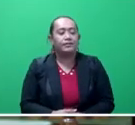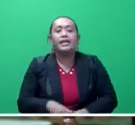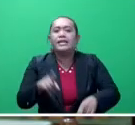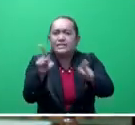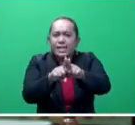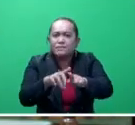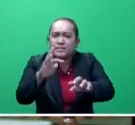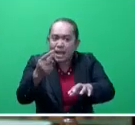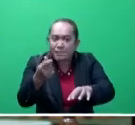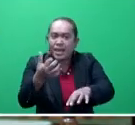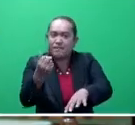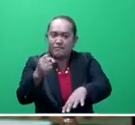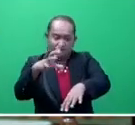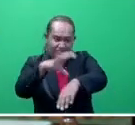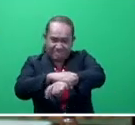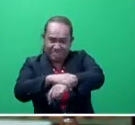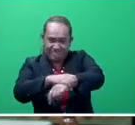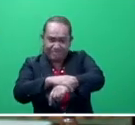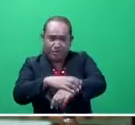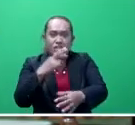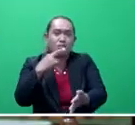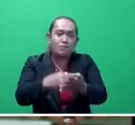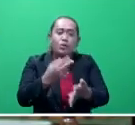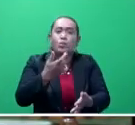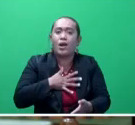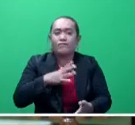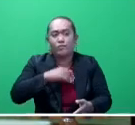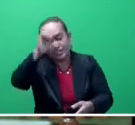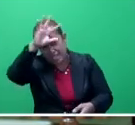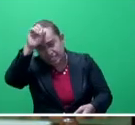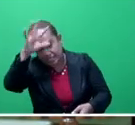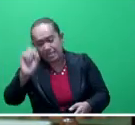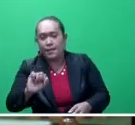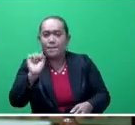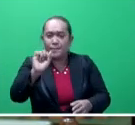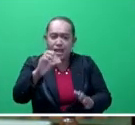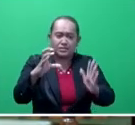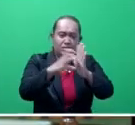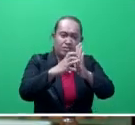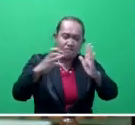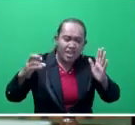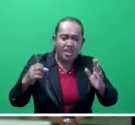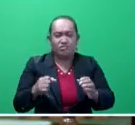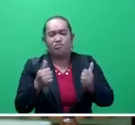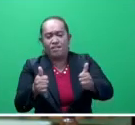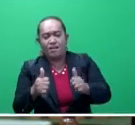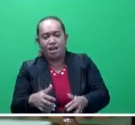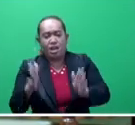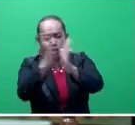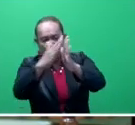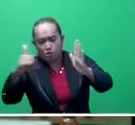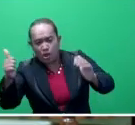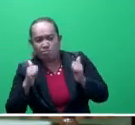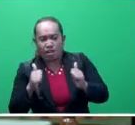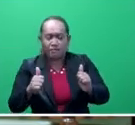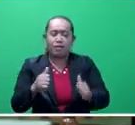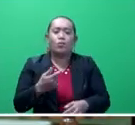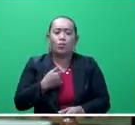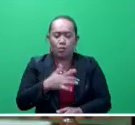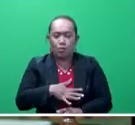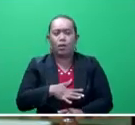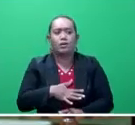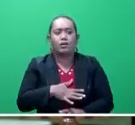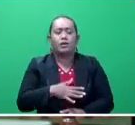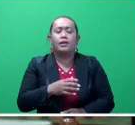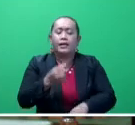a PSV driving license, including taxi drivers, bus drivers, minibus drivers, carrier drivers. Again, these fees will be paid